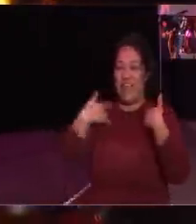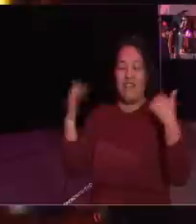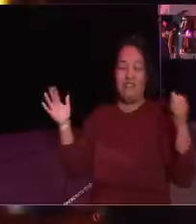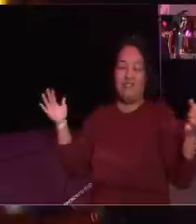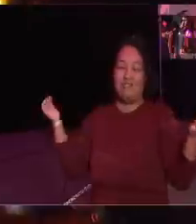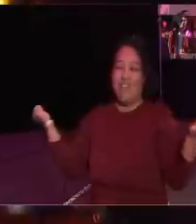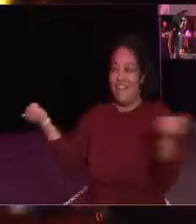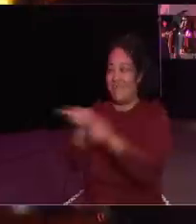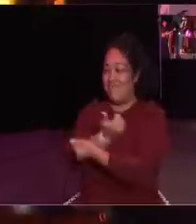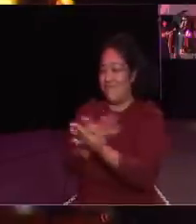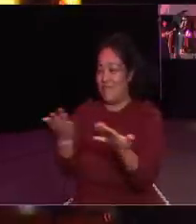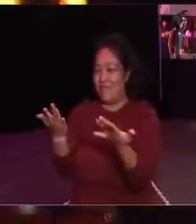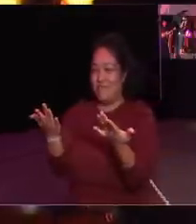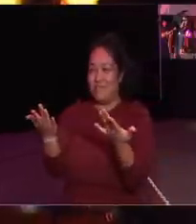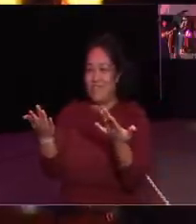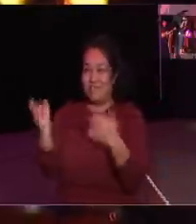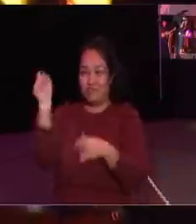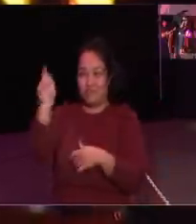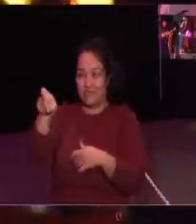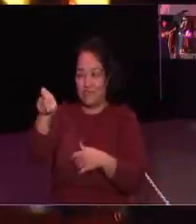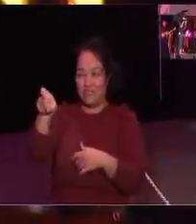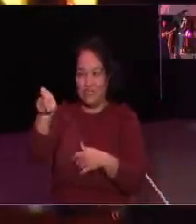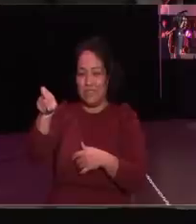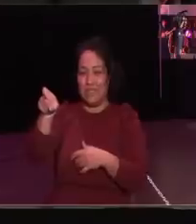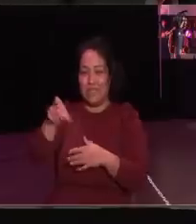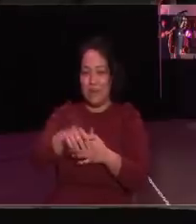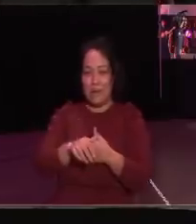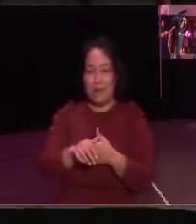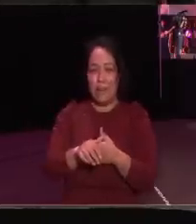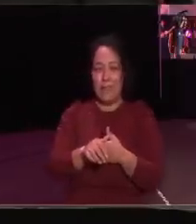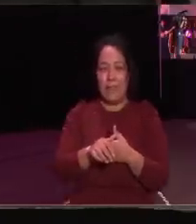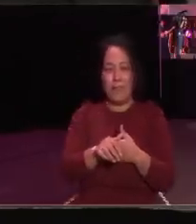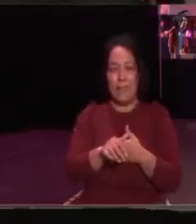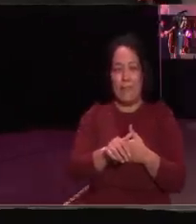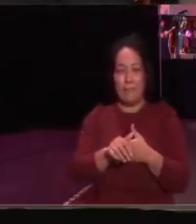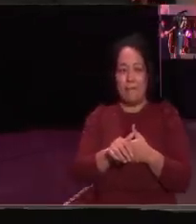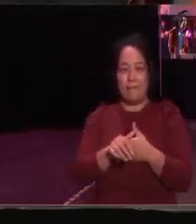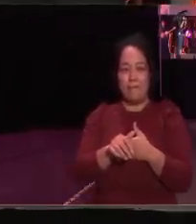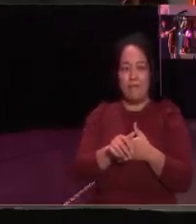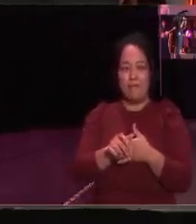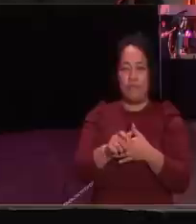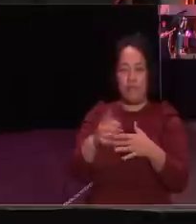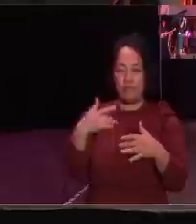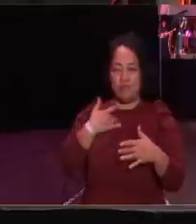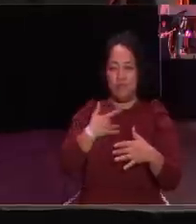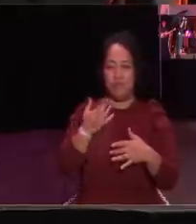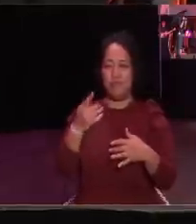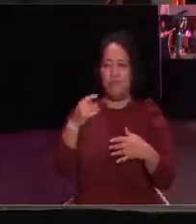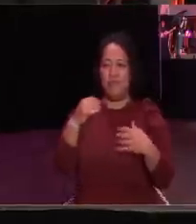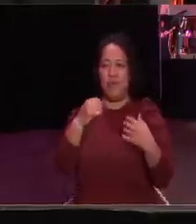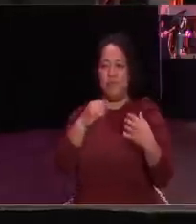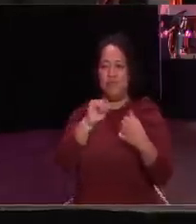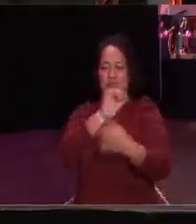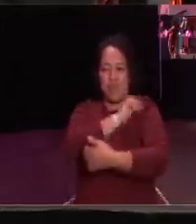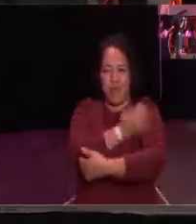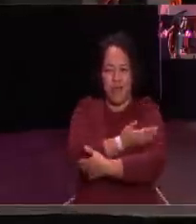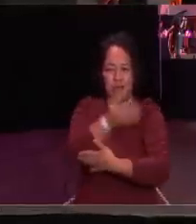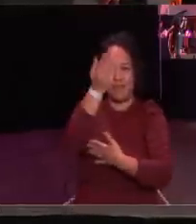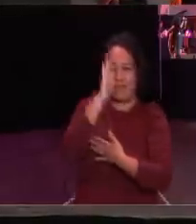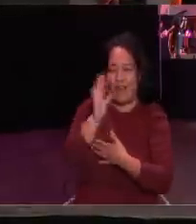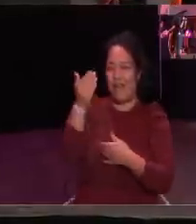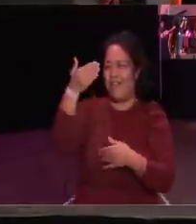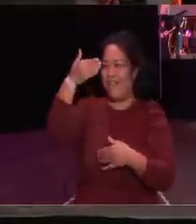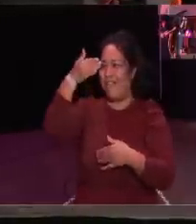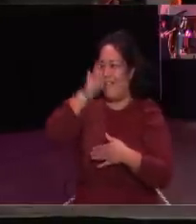que necesita, then you have everything that you need para sentir el poder de to Dios feel the power of God in your